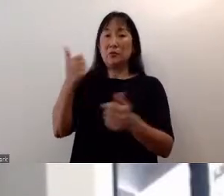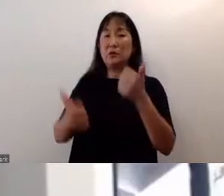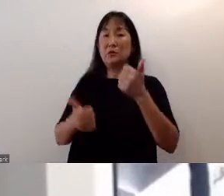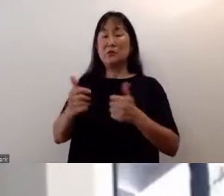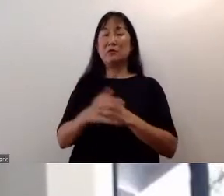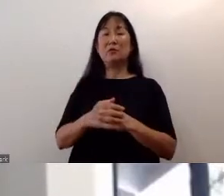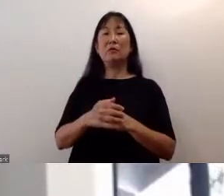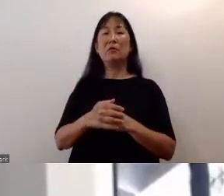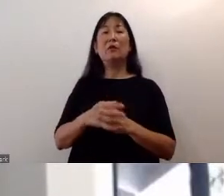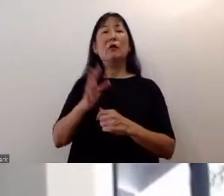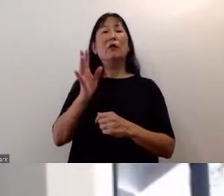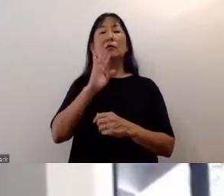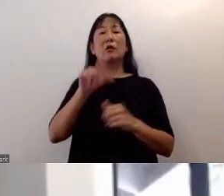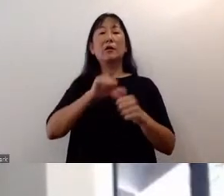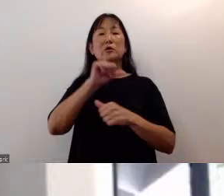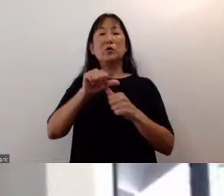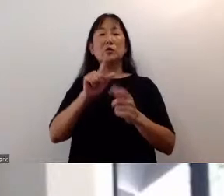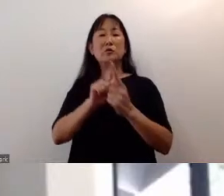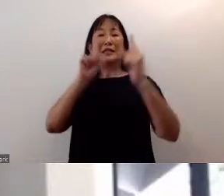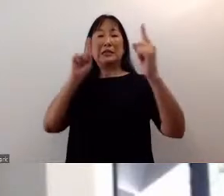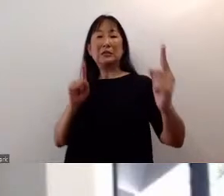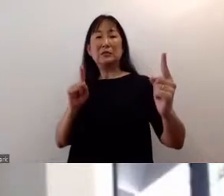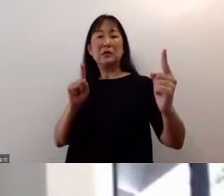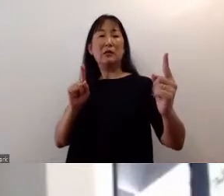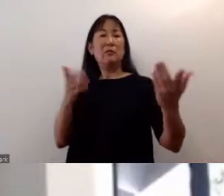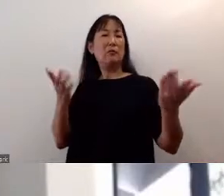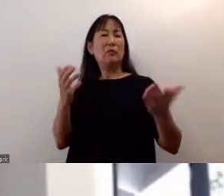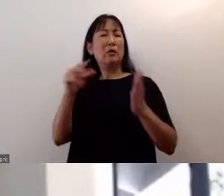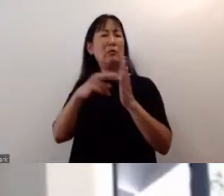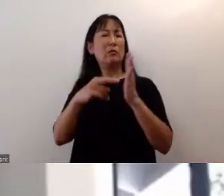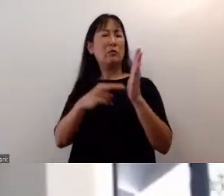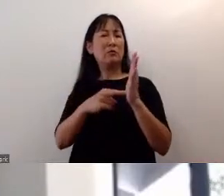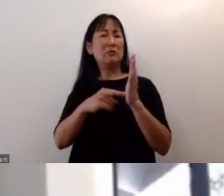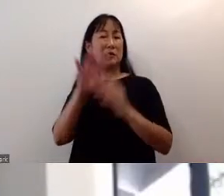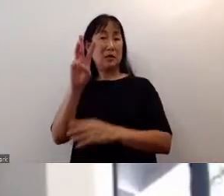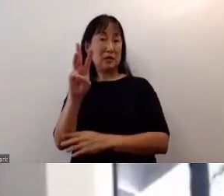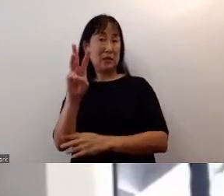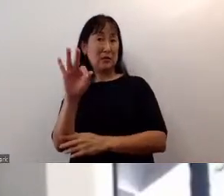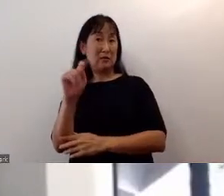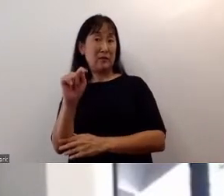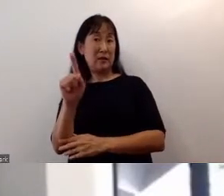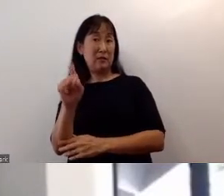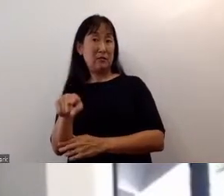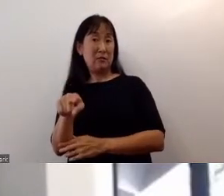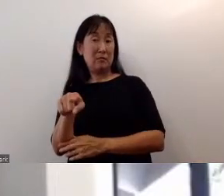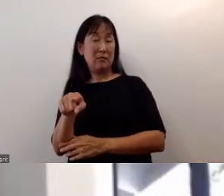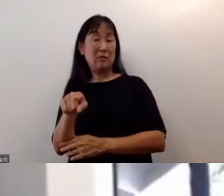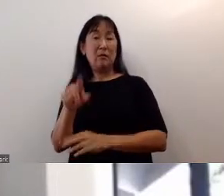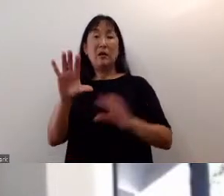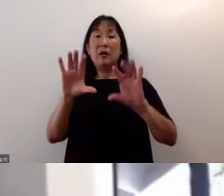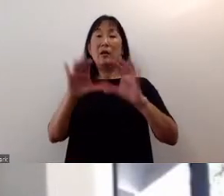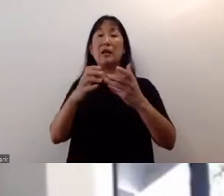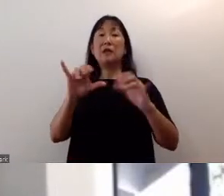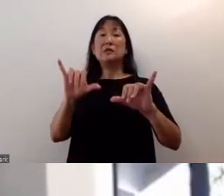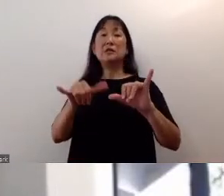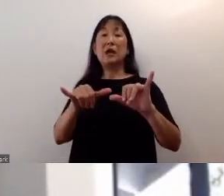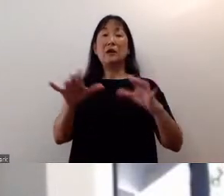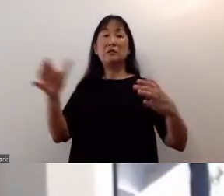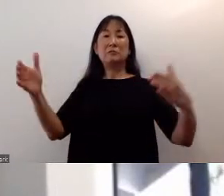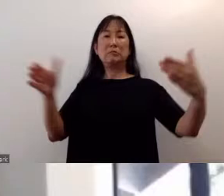For social distancing, what are the rules that are gonna be required? Will 6 feet be maintained? What are class sizes that will have to